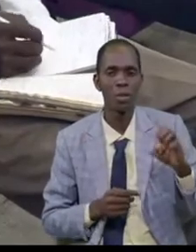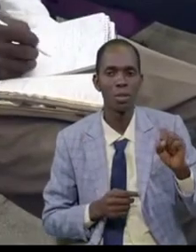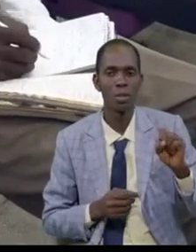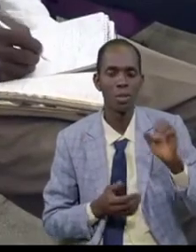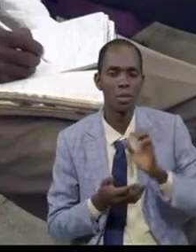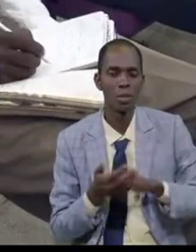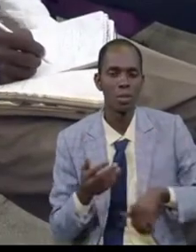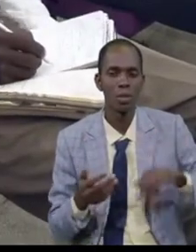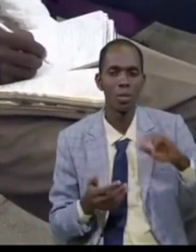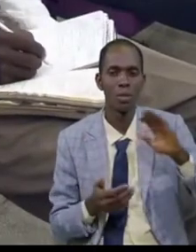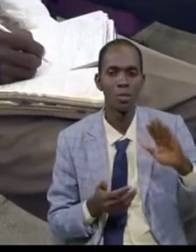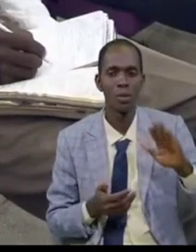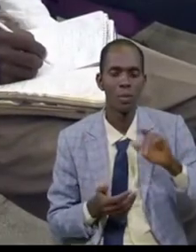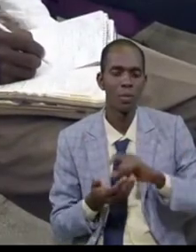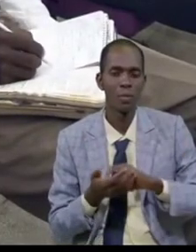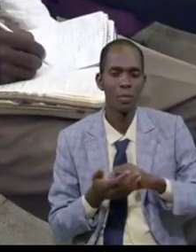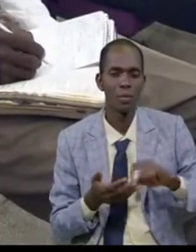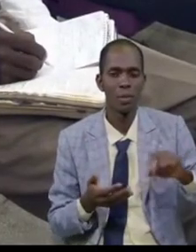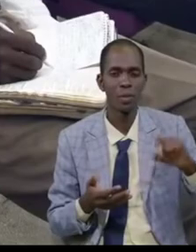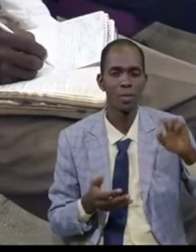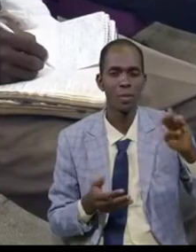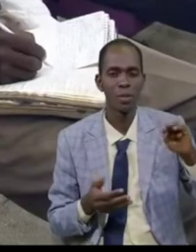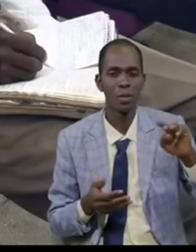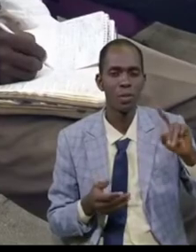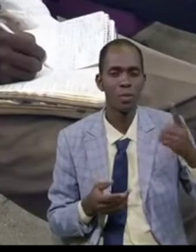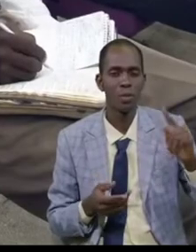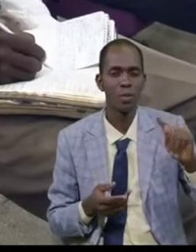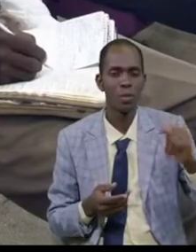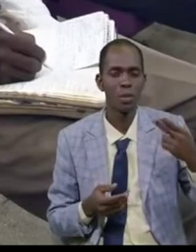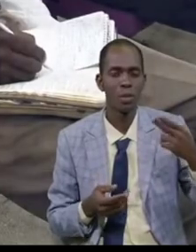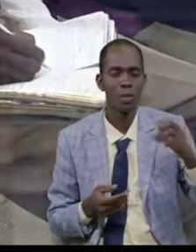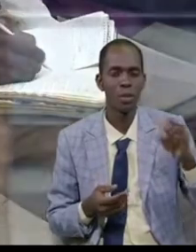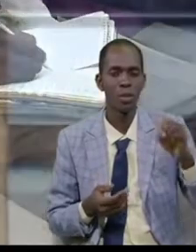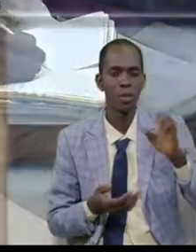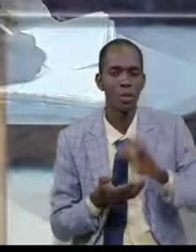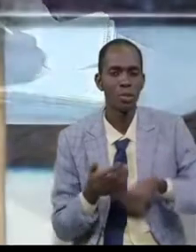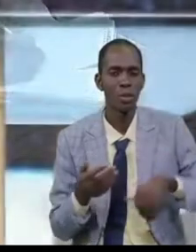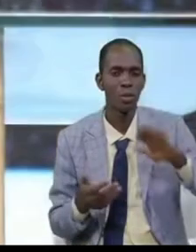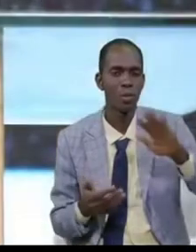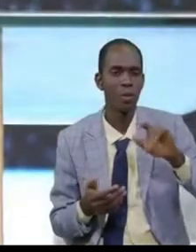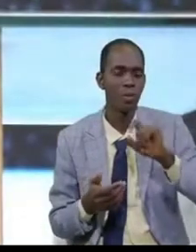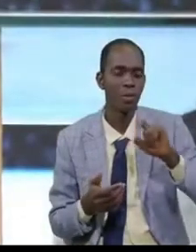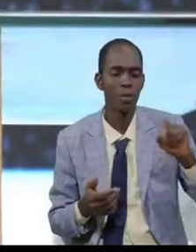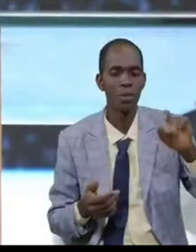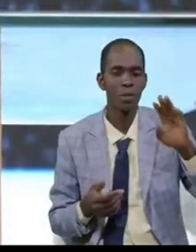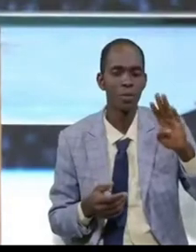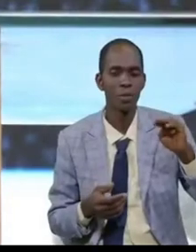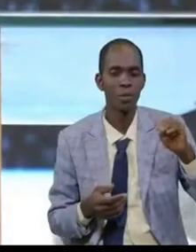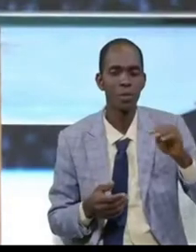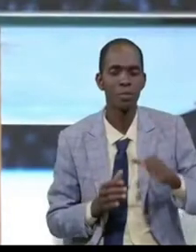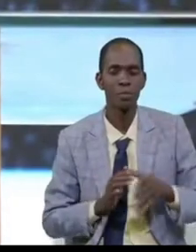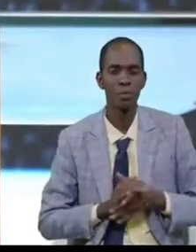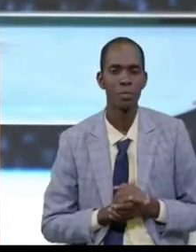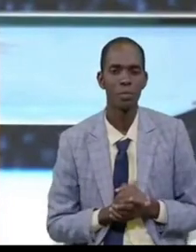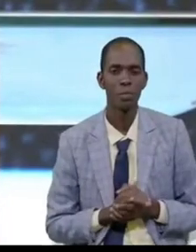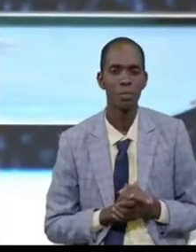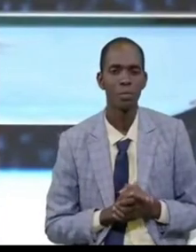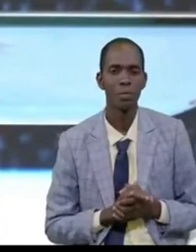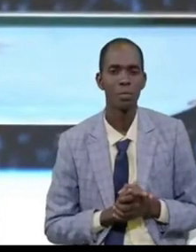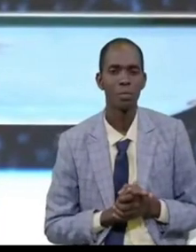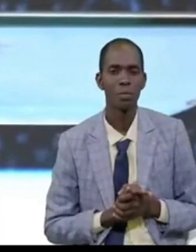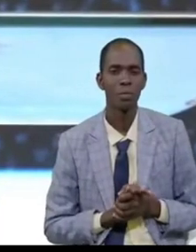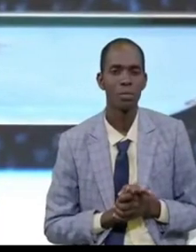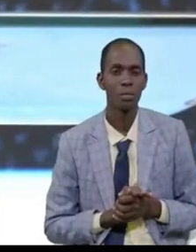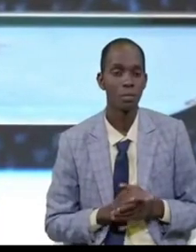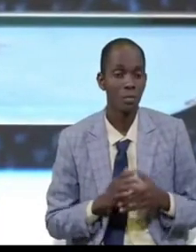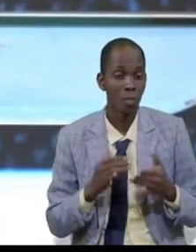5, we're reading from verse 14. 1 Thessalonians chapter 5, verse 14.